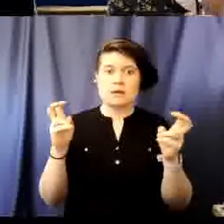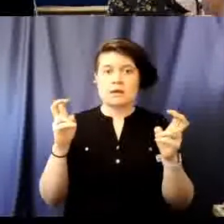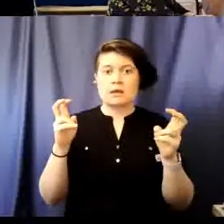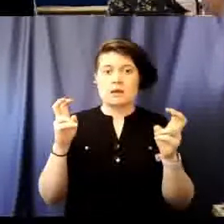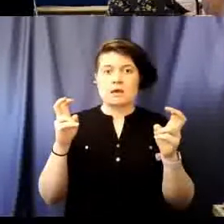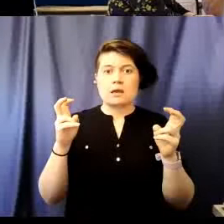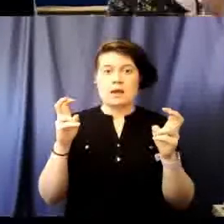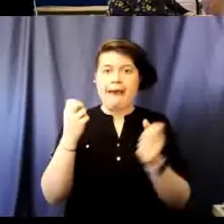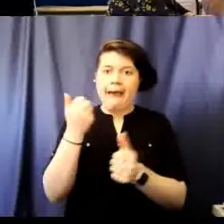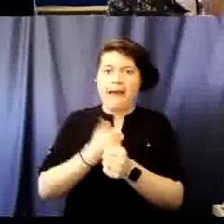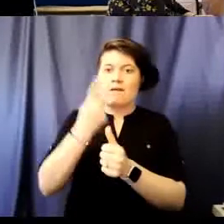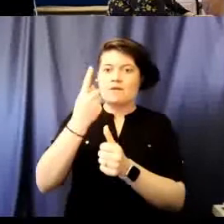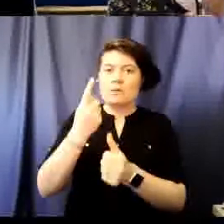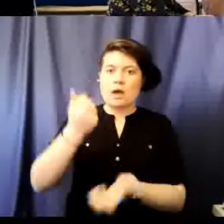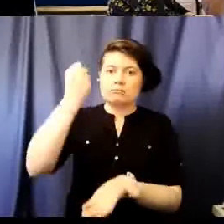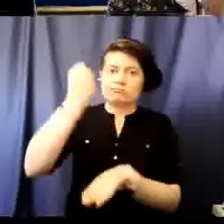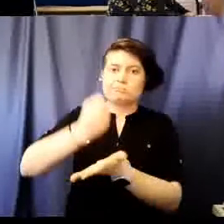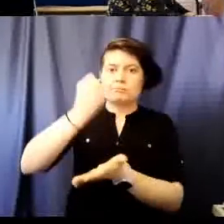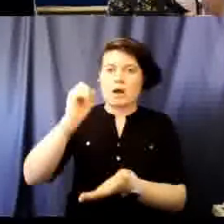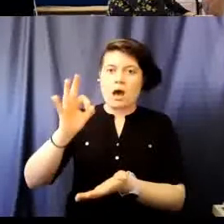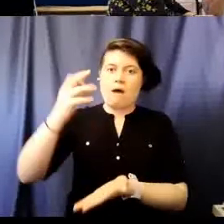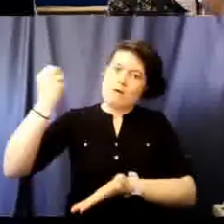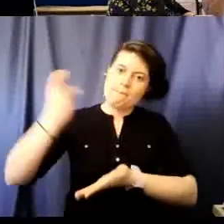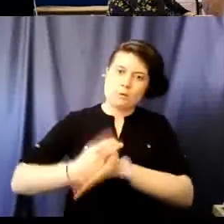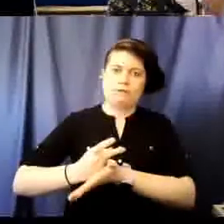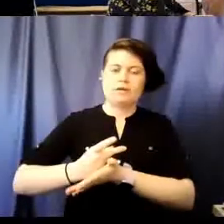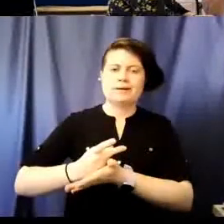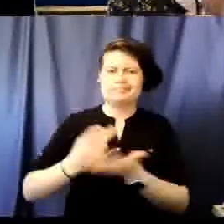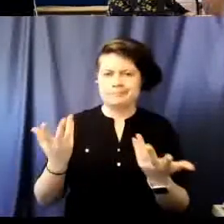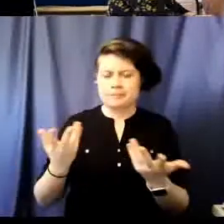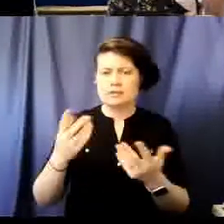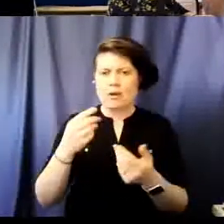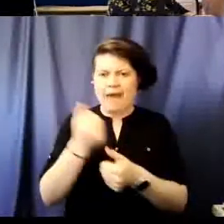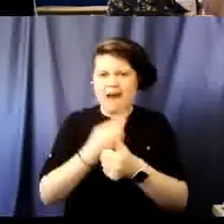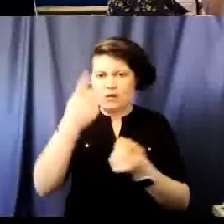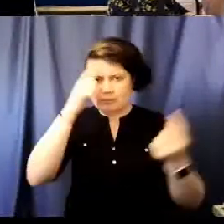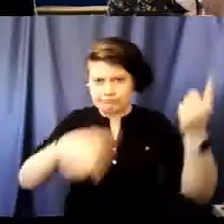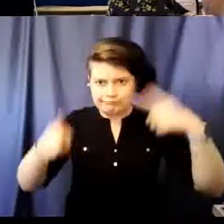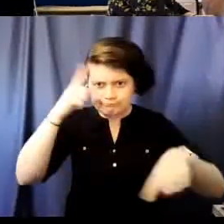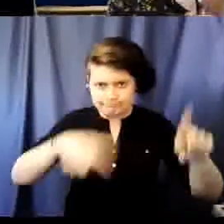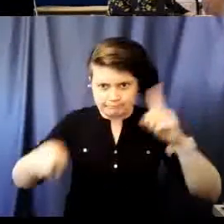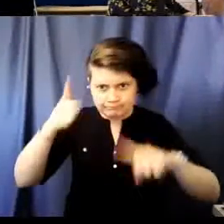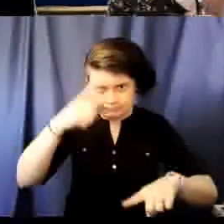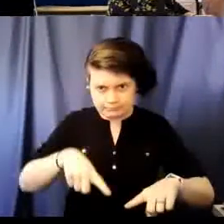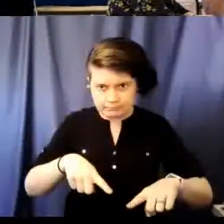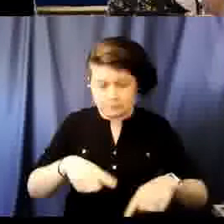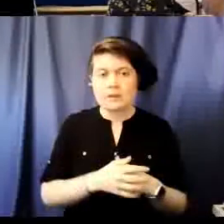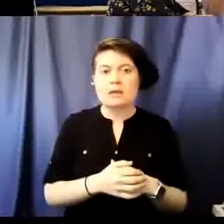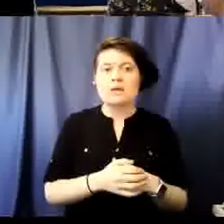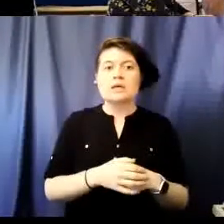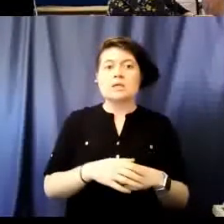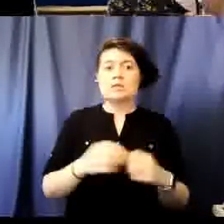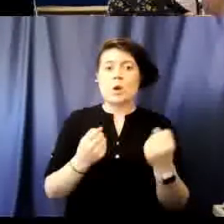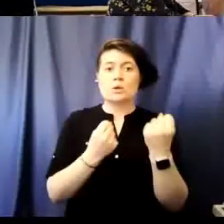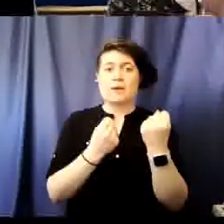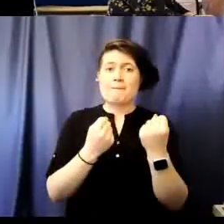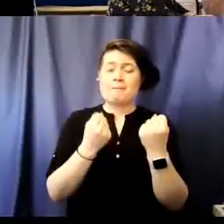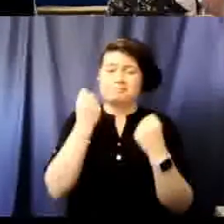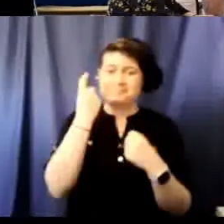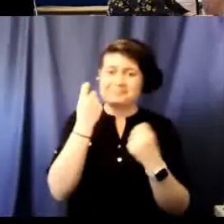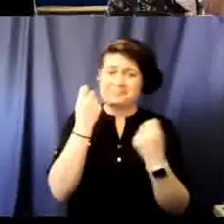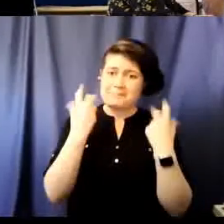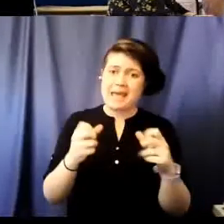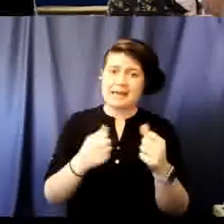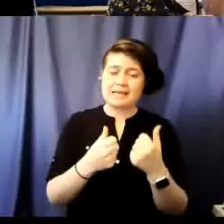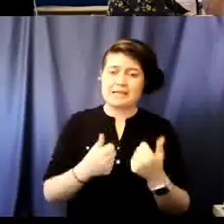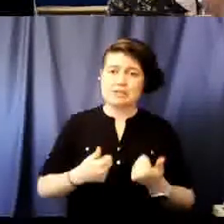stamp of approval. Many services, including sexual violence support groups, still end up being white,